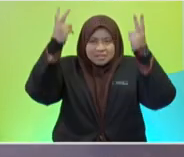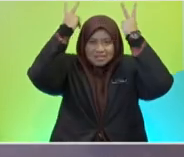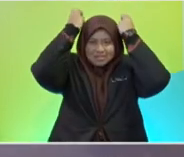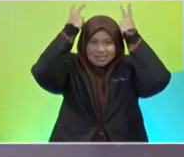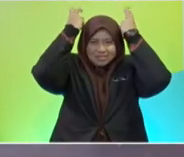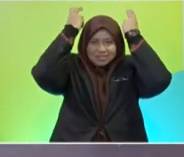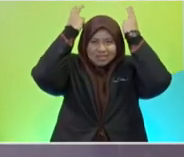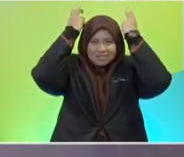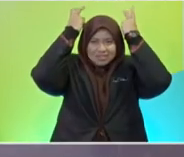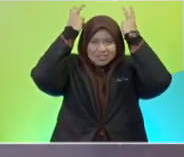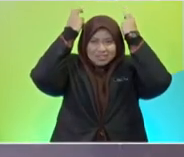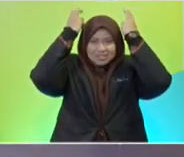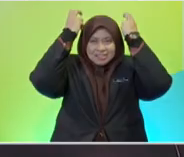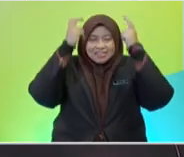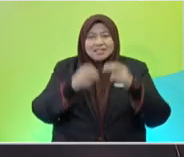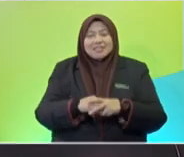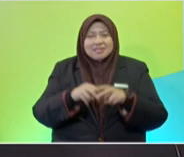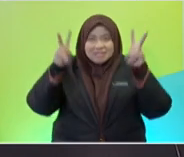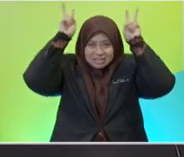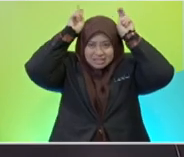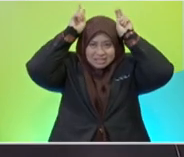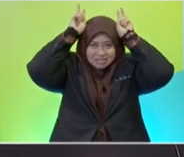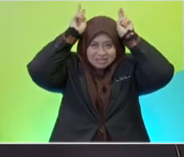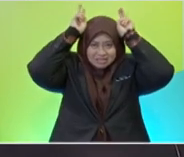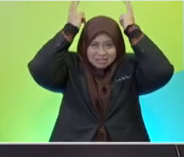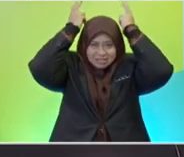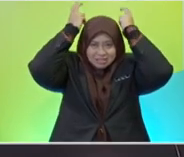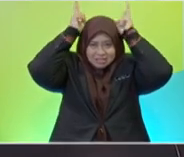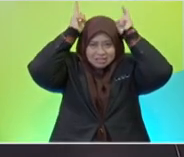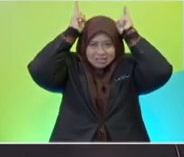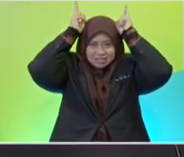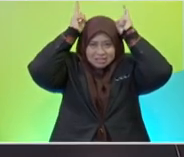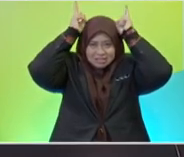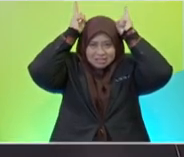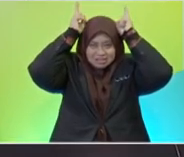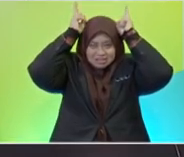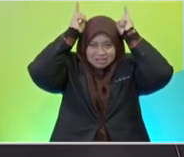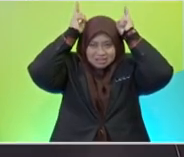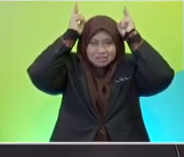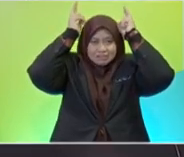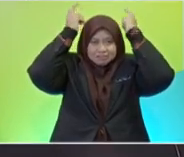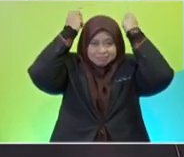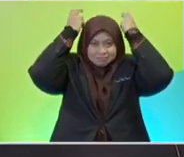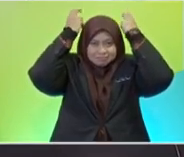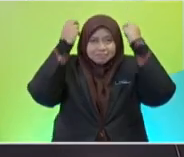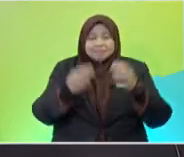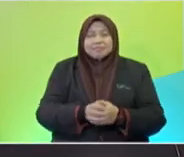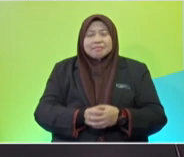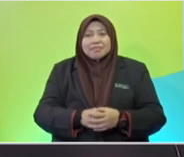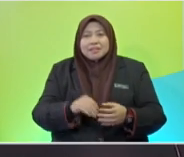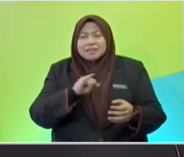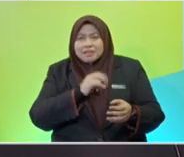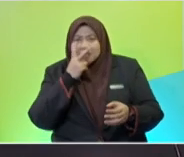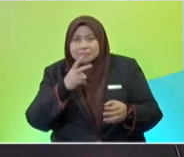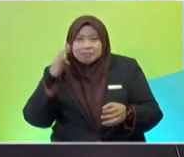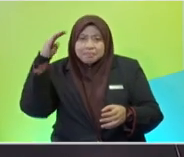It's a rabbit. Wow. Yeah. Oh, but Teacher Nina, mm-hmm, I noticed when I was playing this game, yeah, shadows